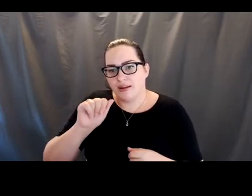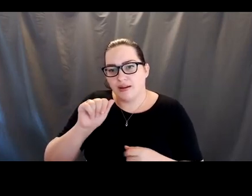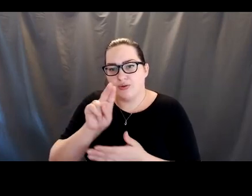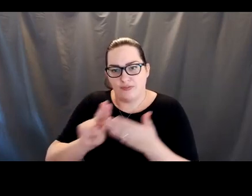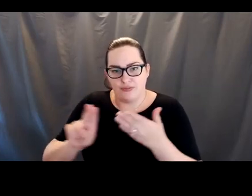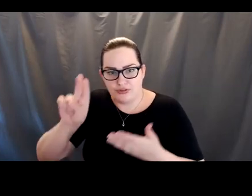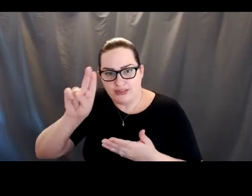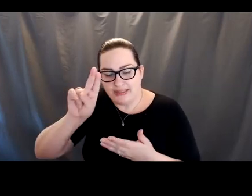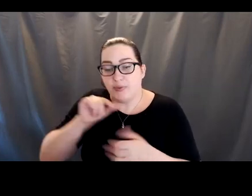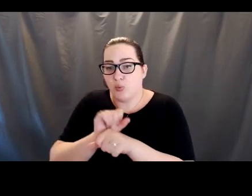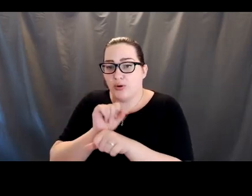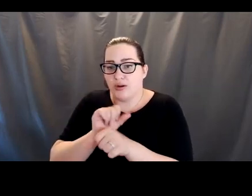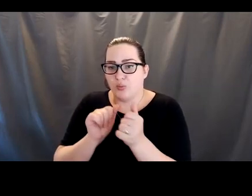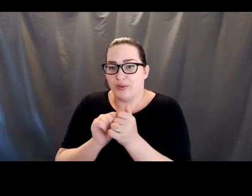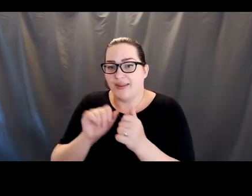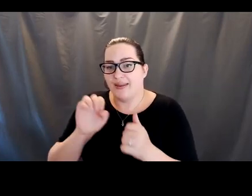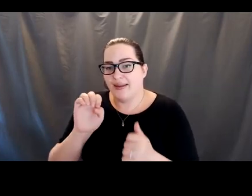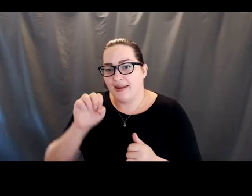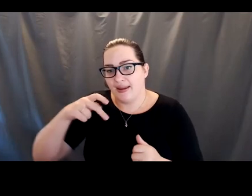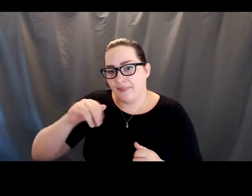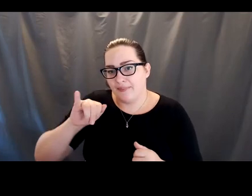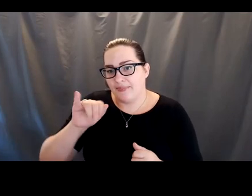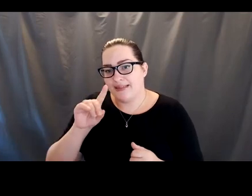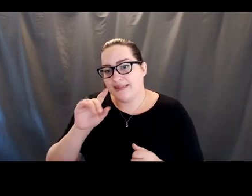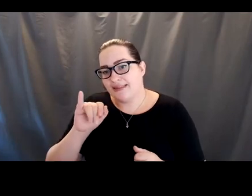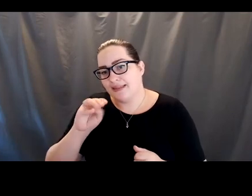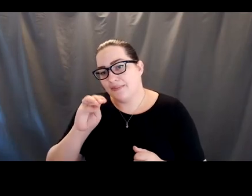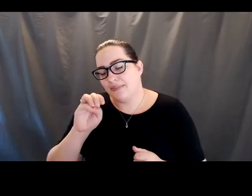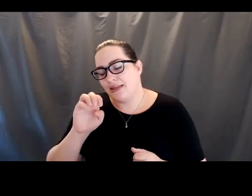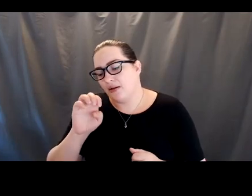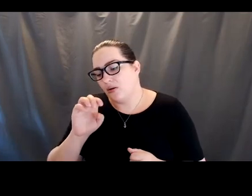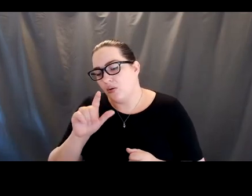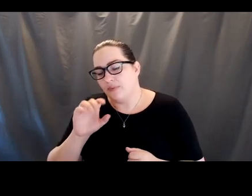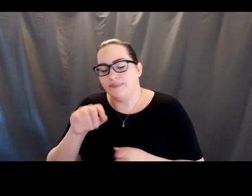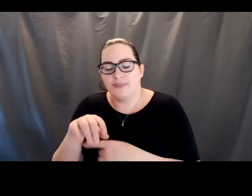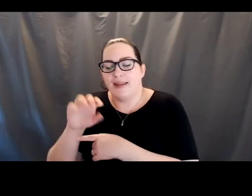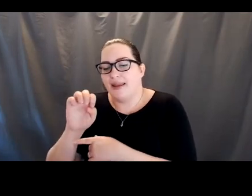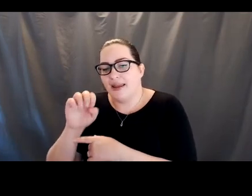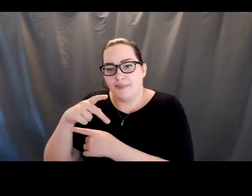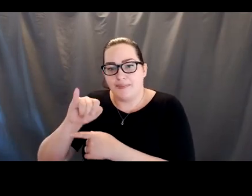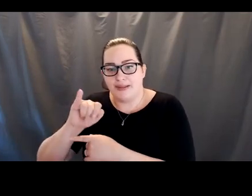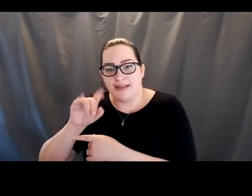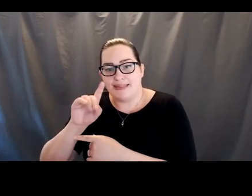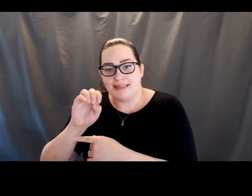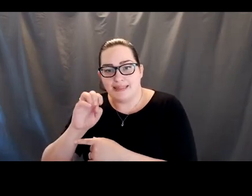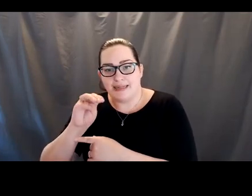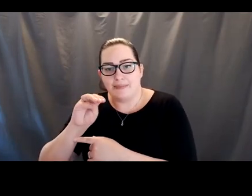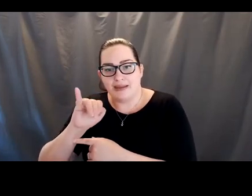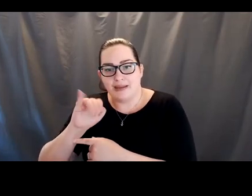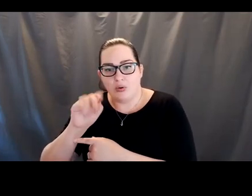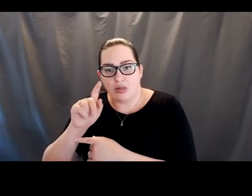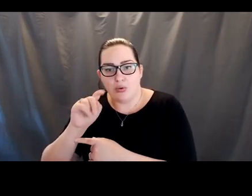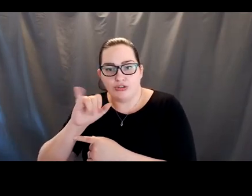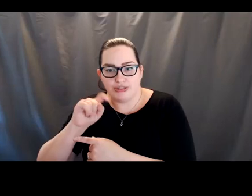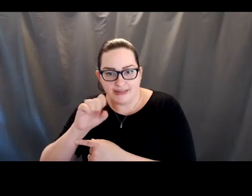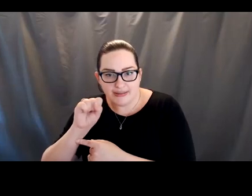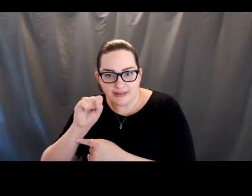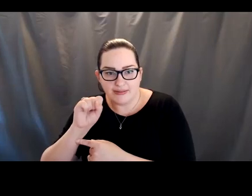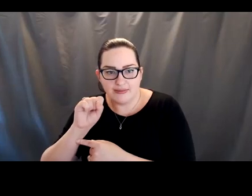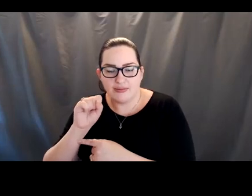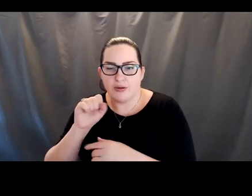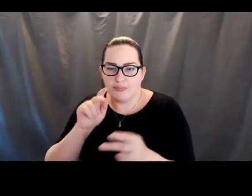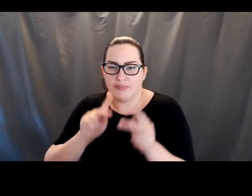with epidemiologists, and I created a team of Syrian American women, and I think that was